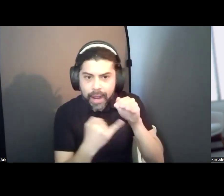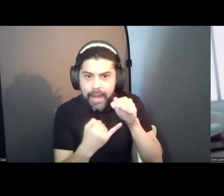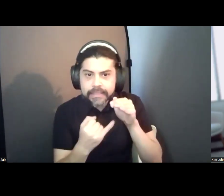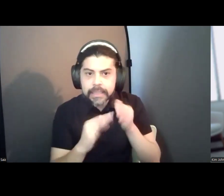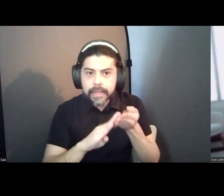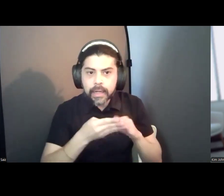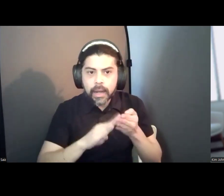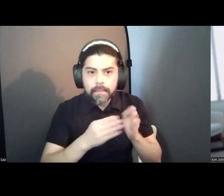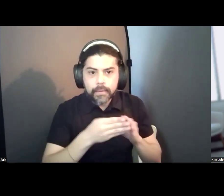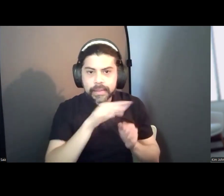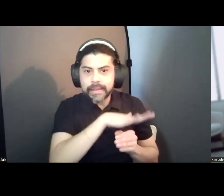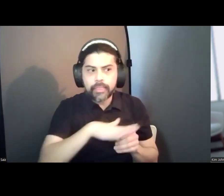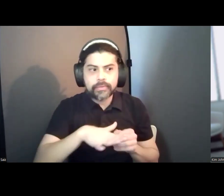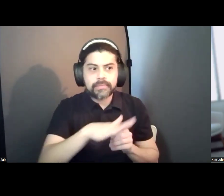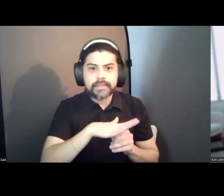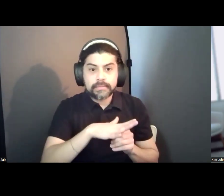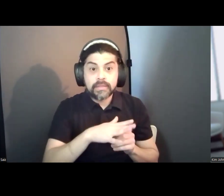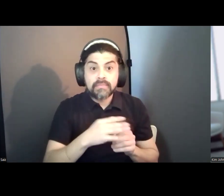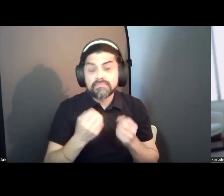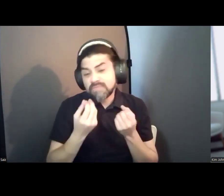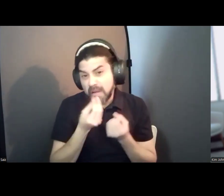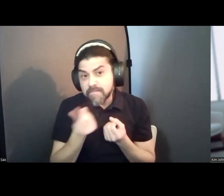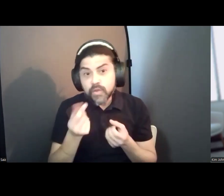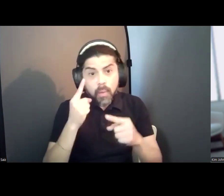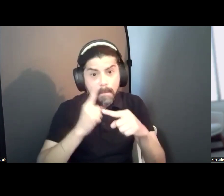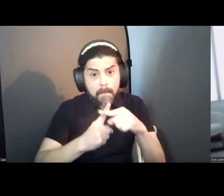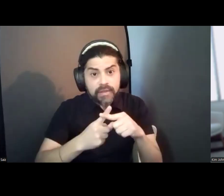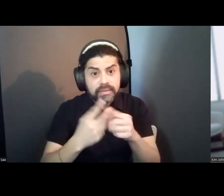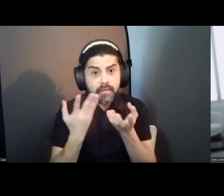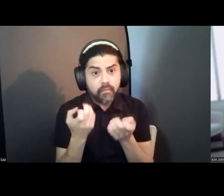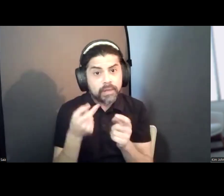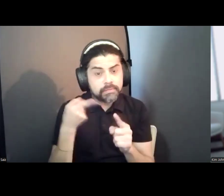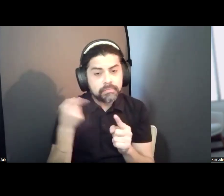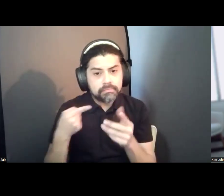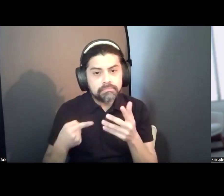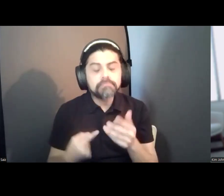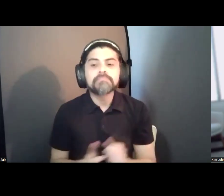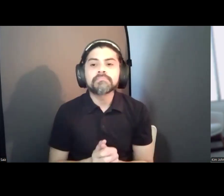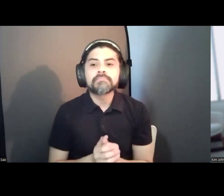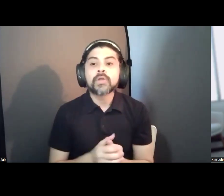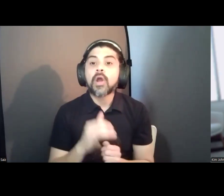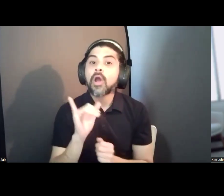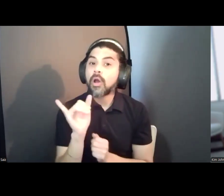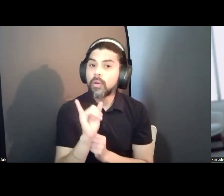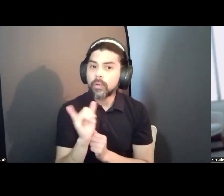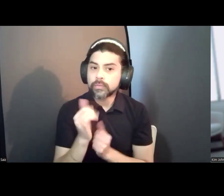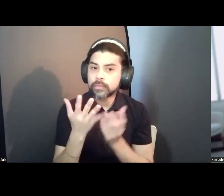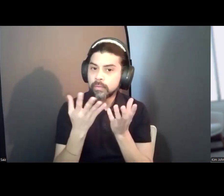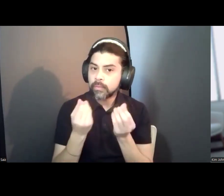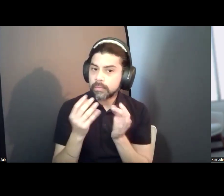those spaces. So those are a couple of positive points I want to point you to. And then also want to say